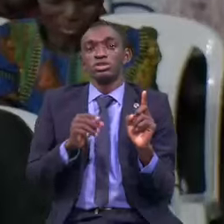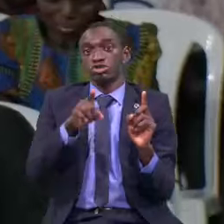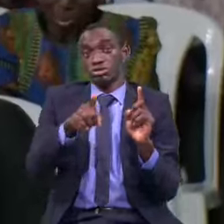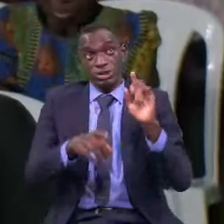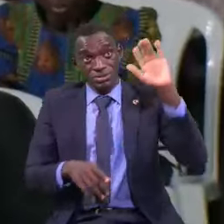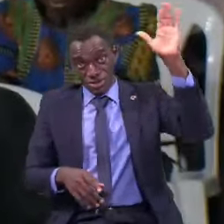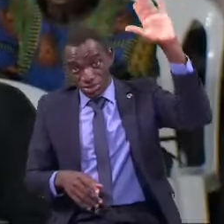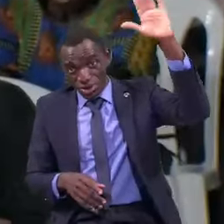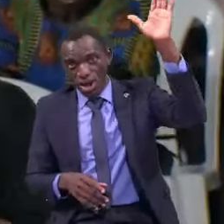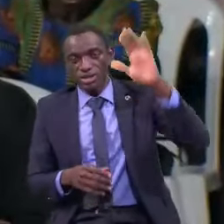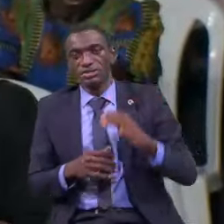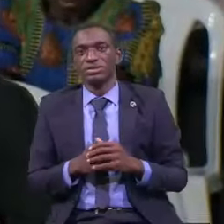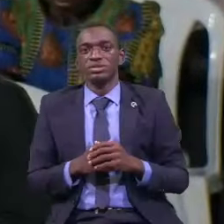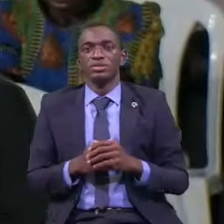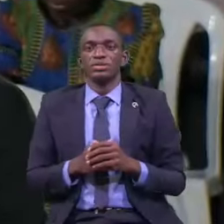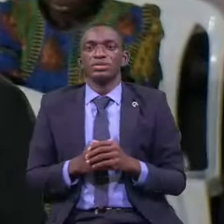Please,